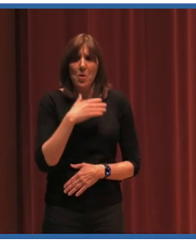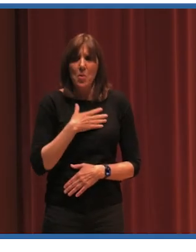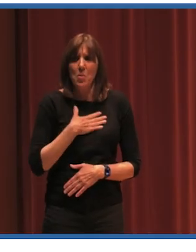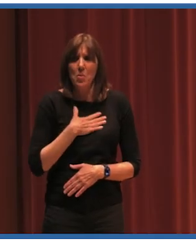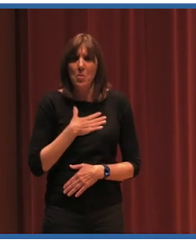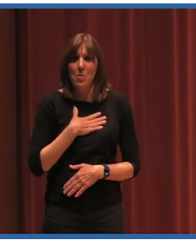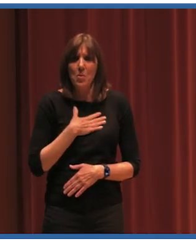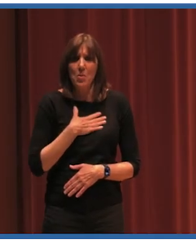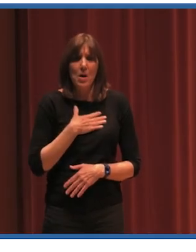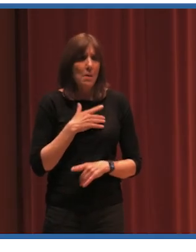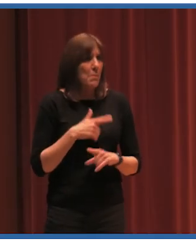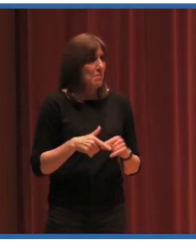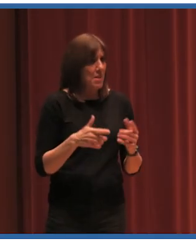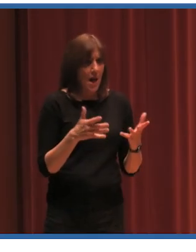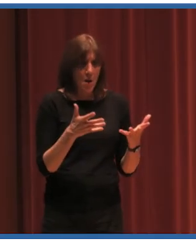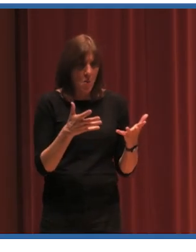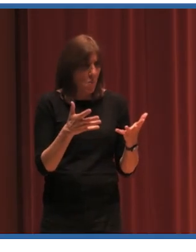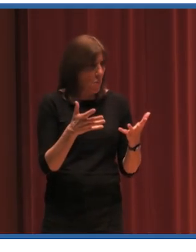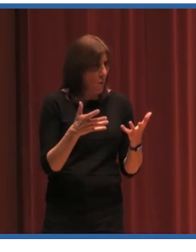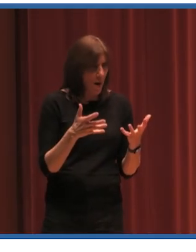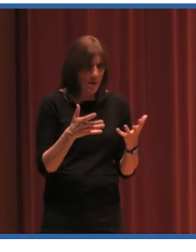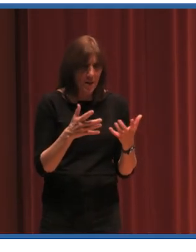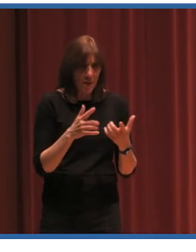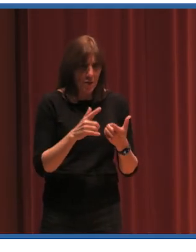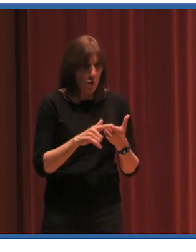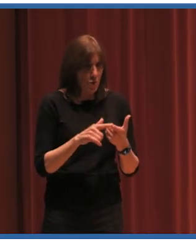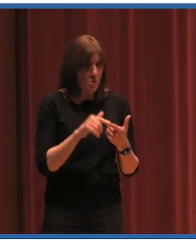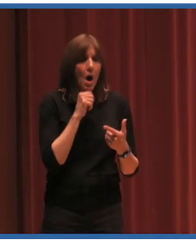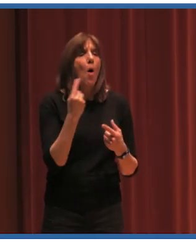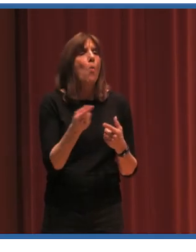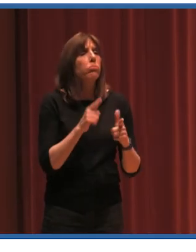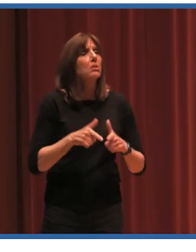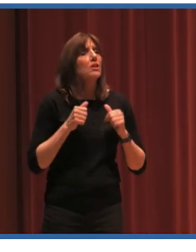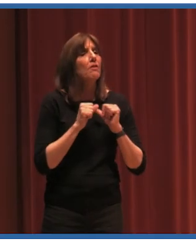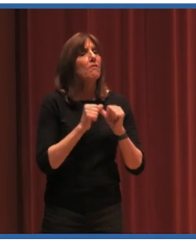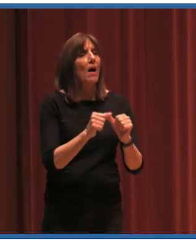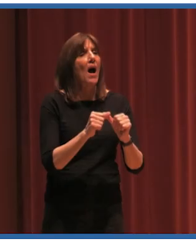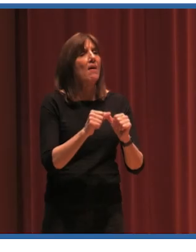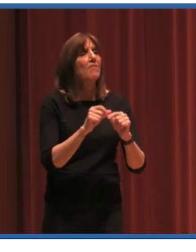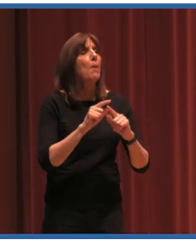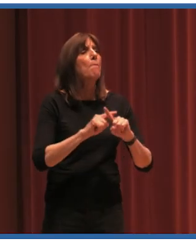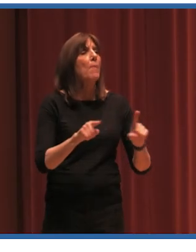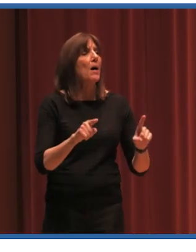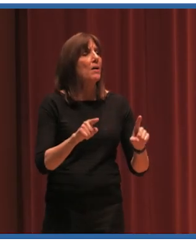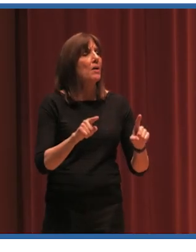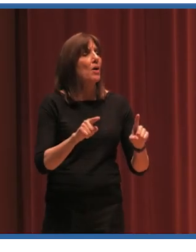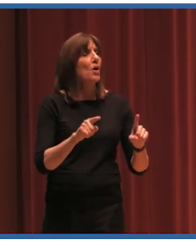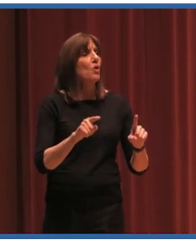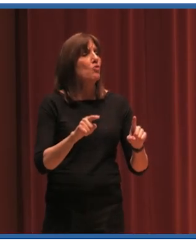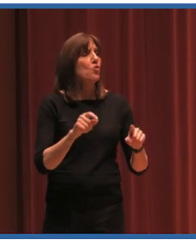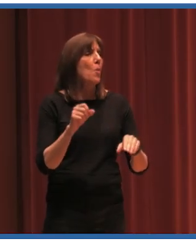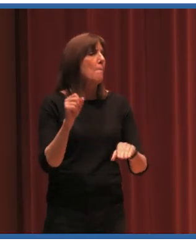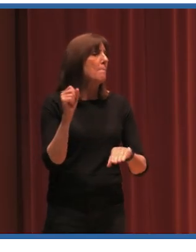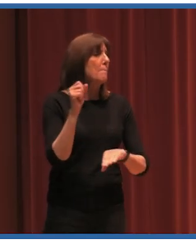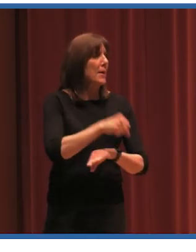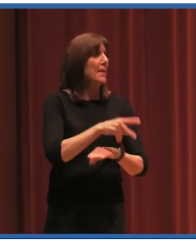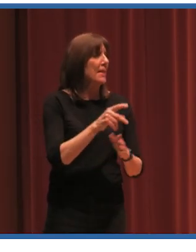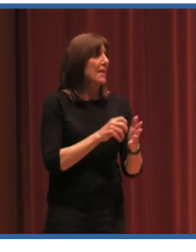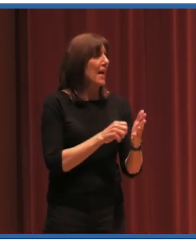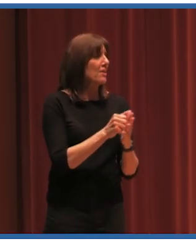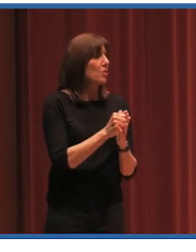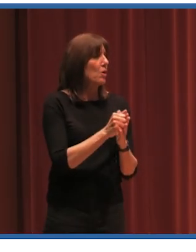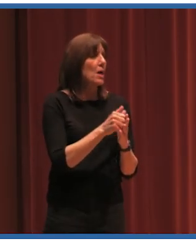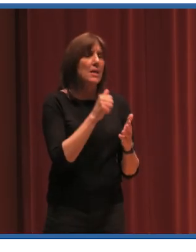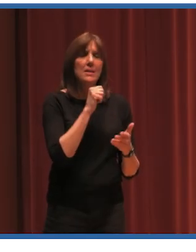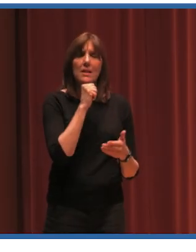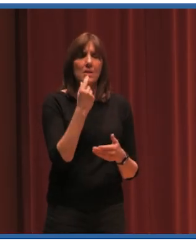will to not just survive, but the will to beat cancer doesn't always